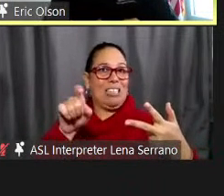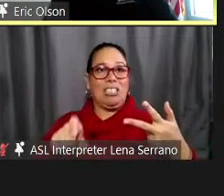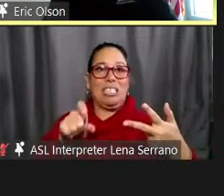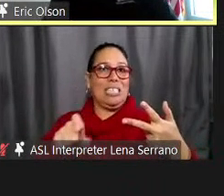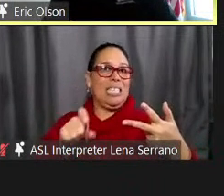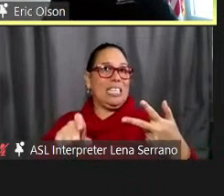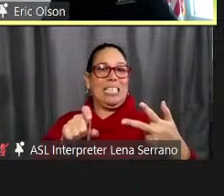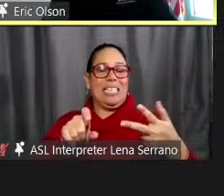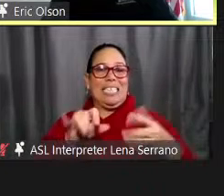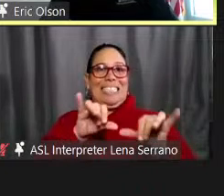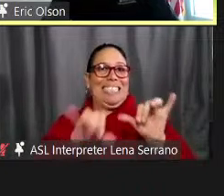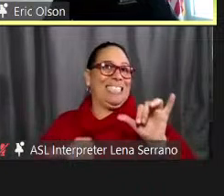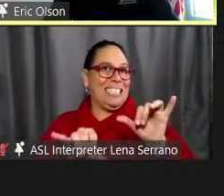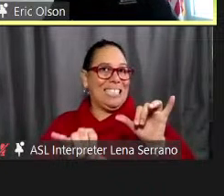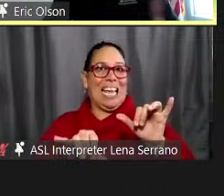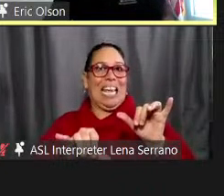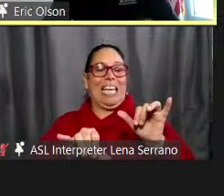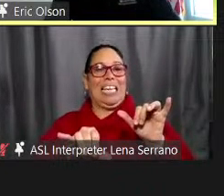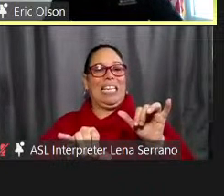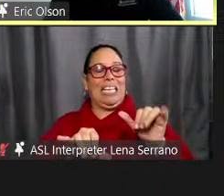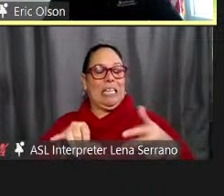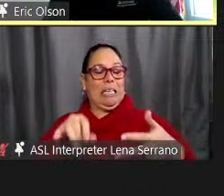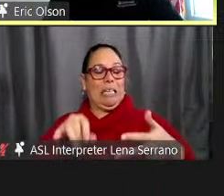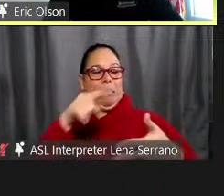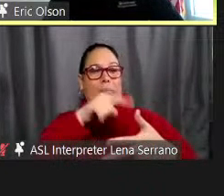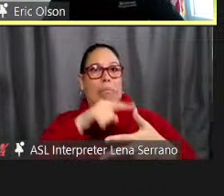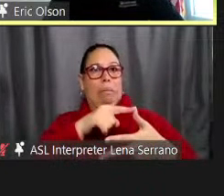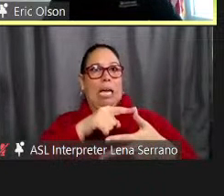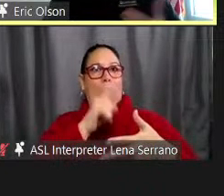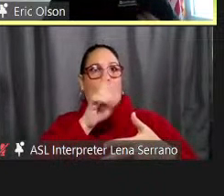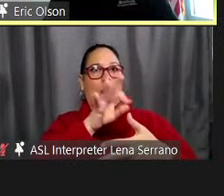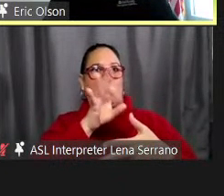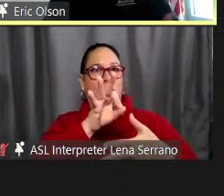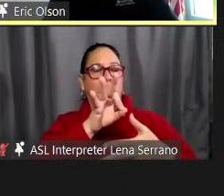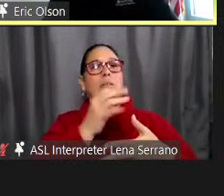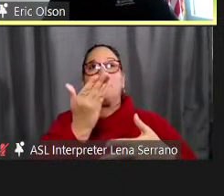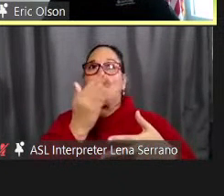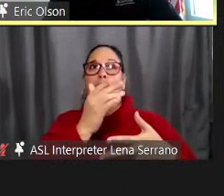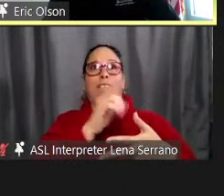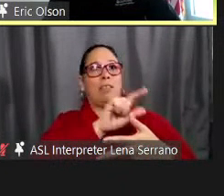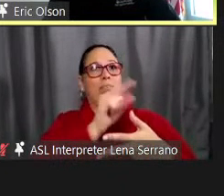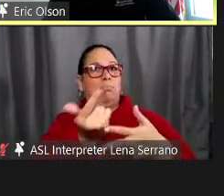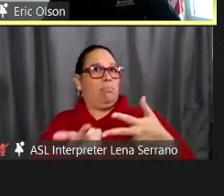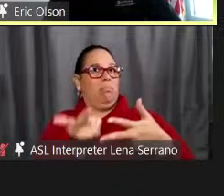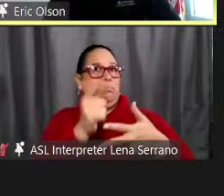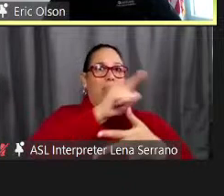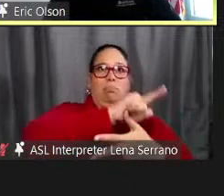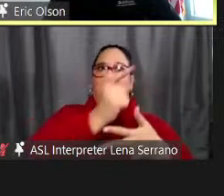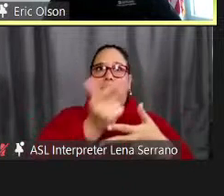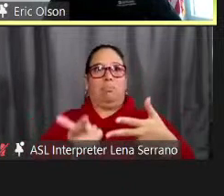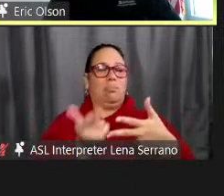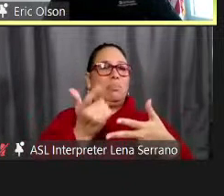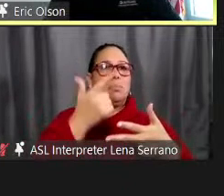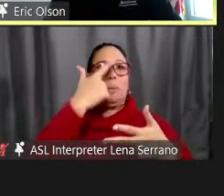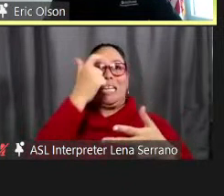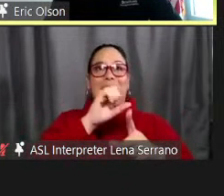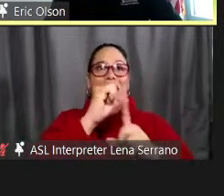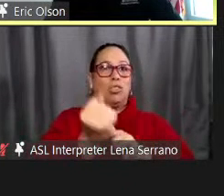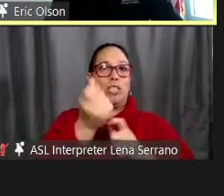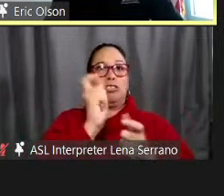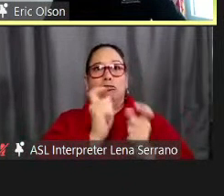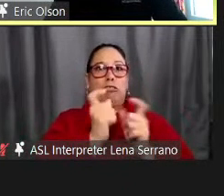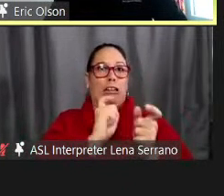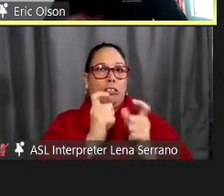or cemented into that tactic. We may need to switch gears like these folks did, because the situation is rapidly evolving around us.